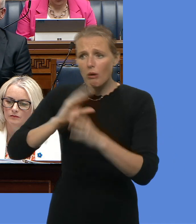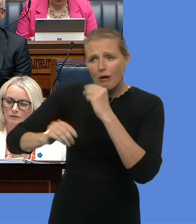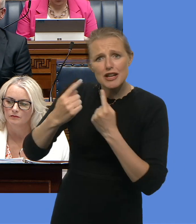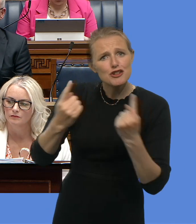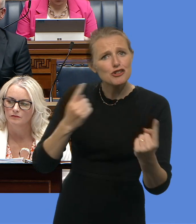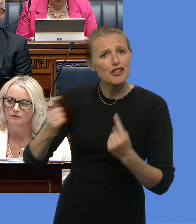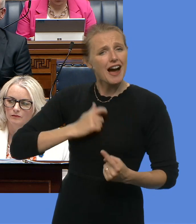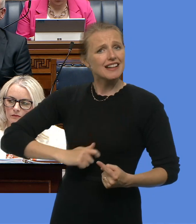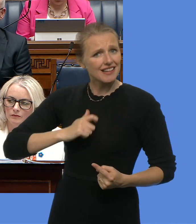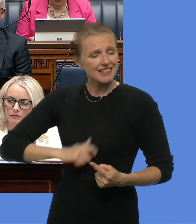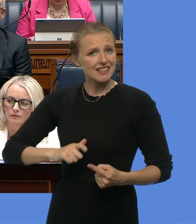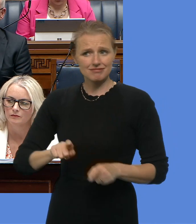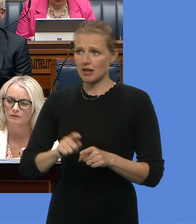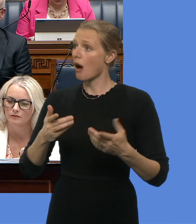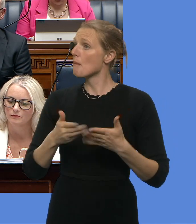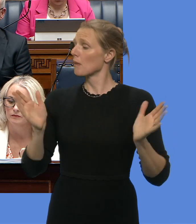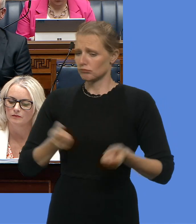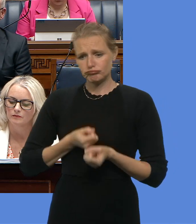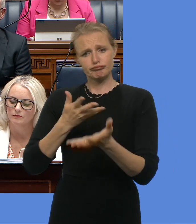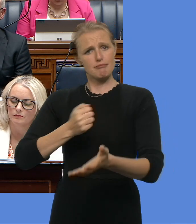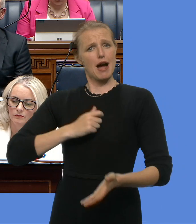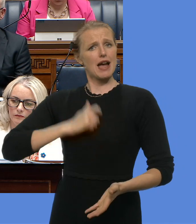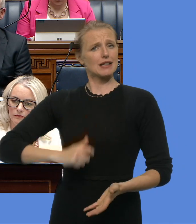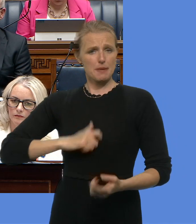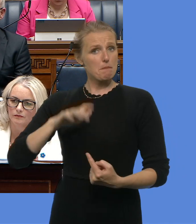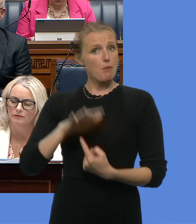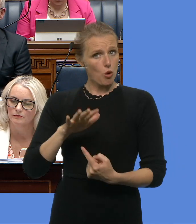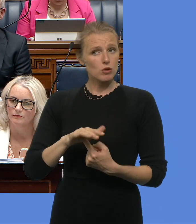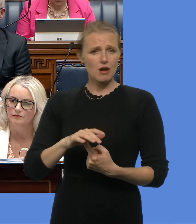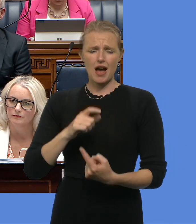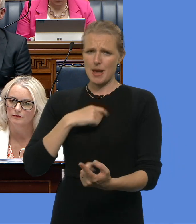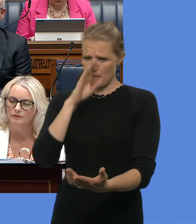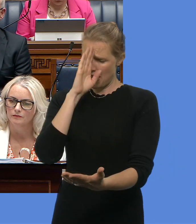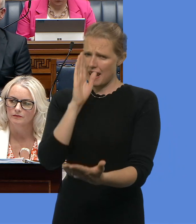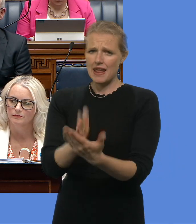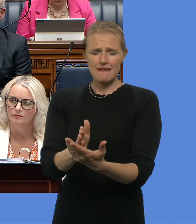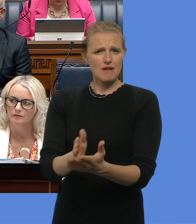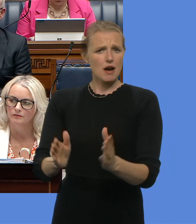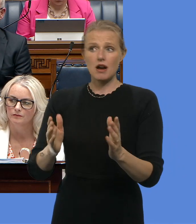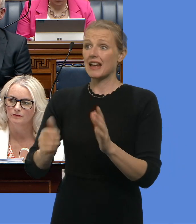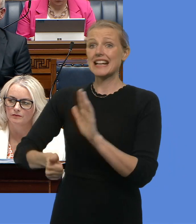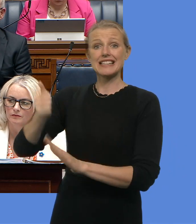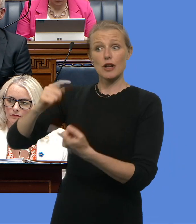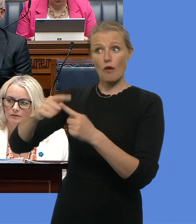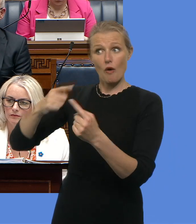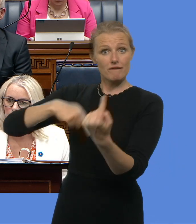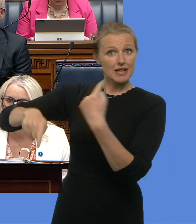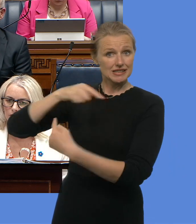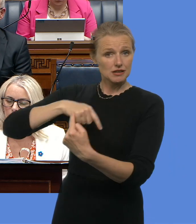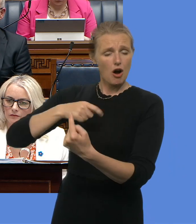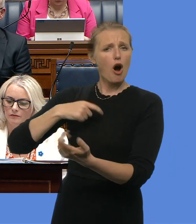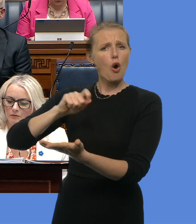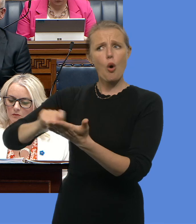those, including in the public space. So I absolutely believe it is essential. The Executive Office is an office which